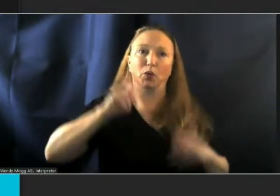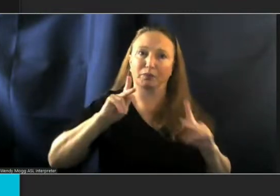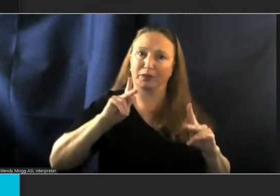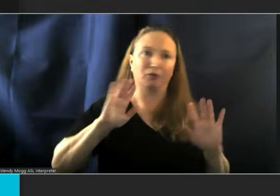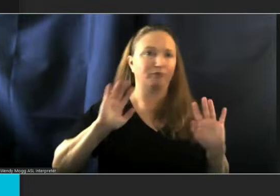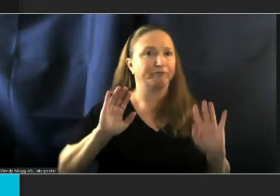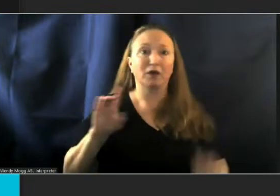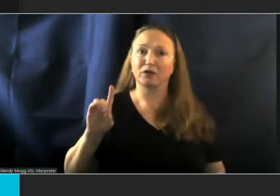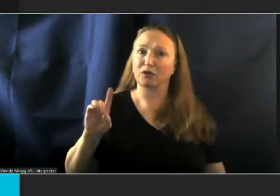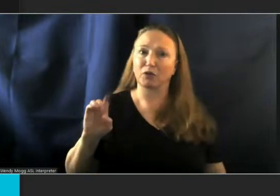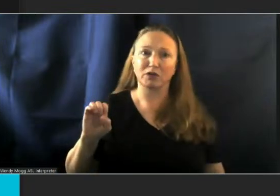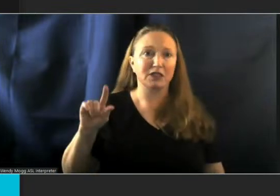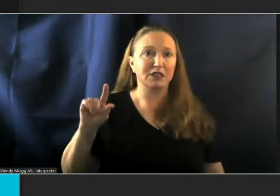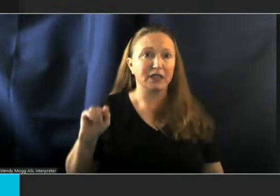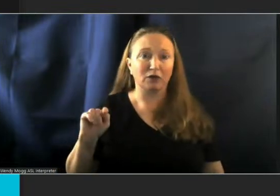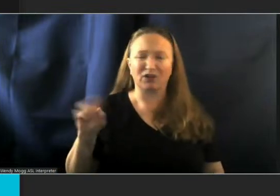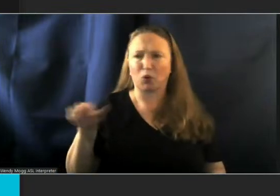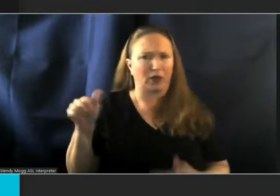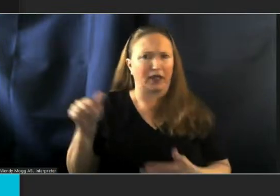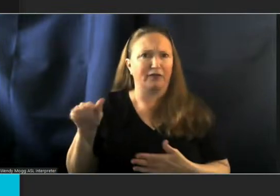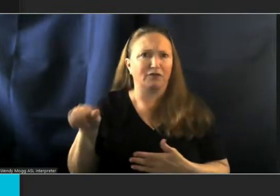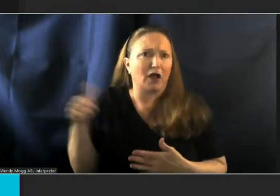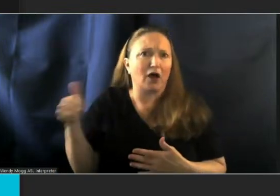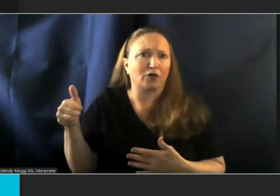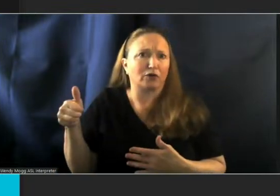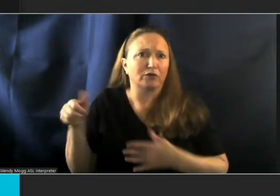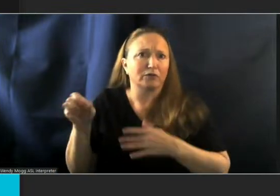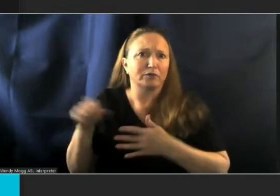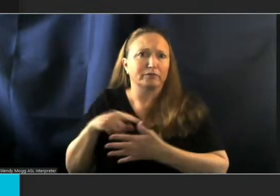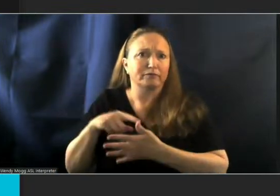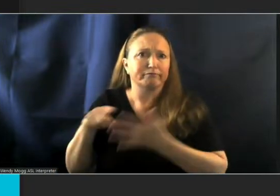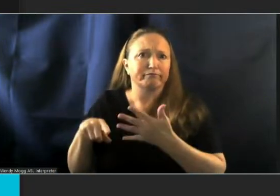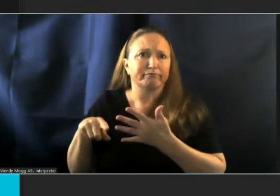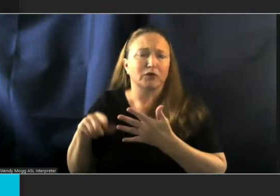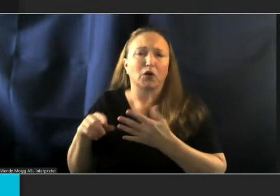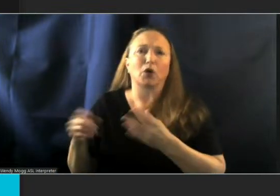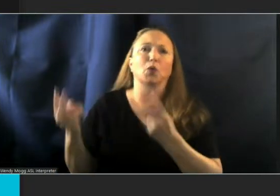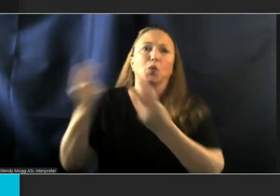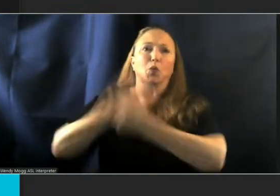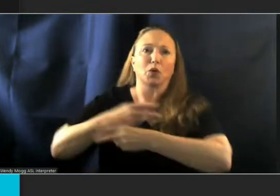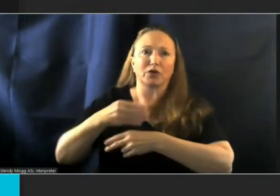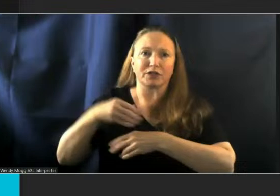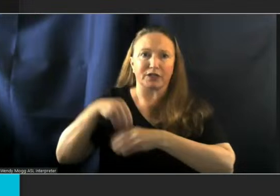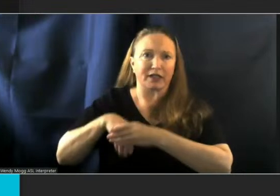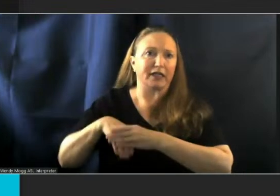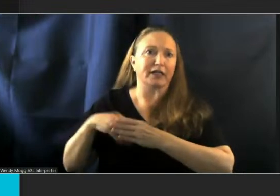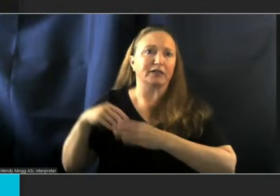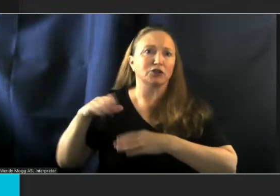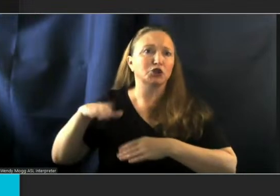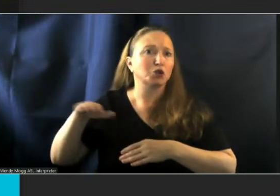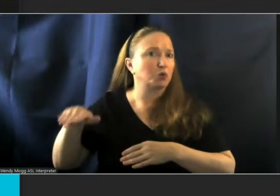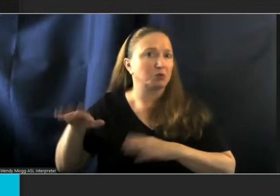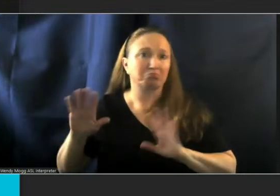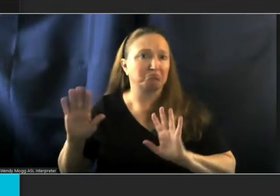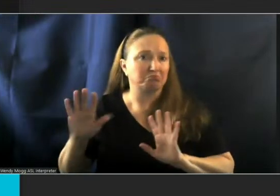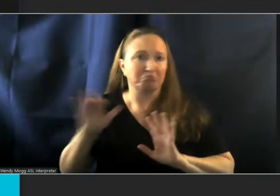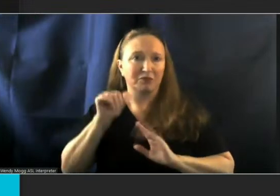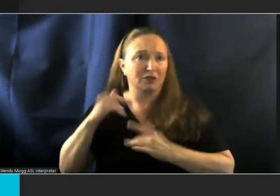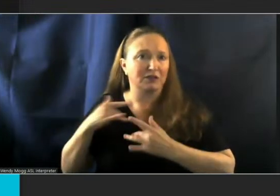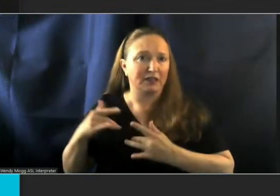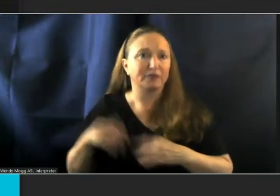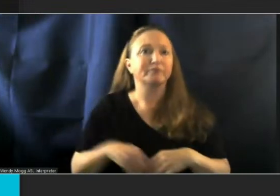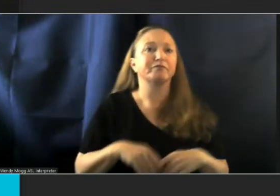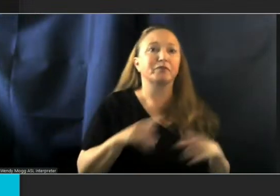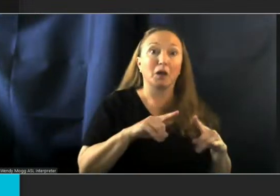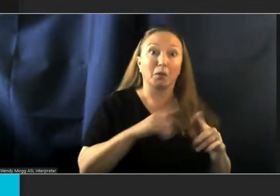Delta variant or any of the variants is more deadly or harmful in children. Regarding keeping the